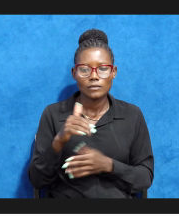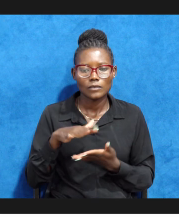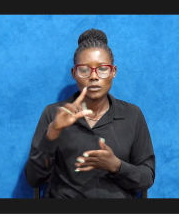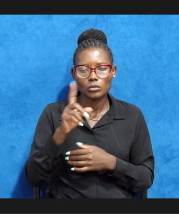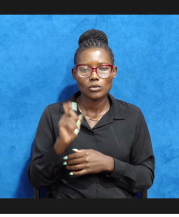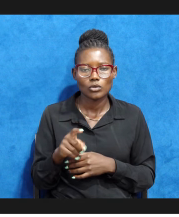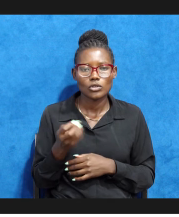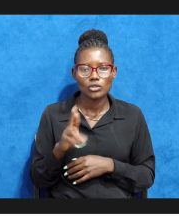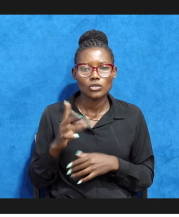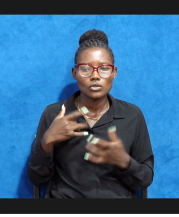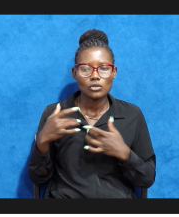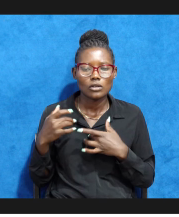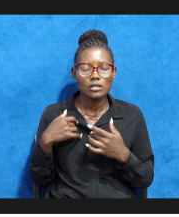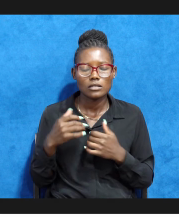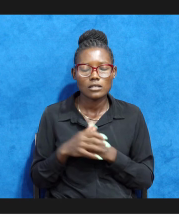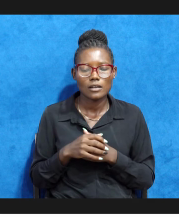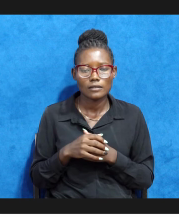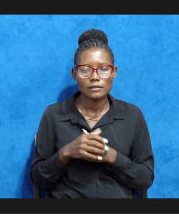Mr. Paul, are you?